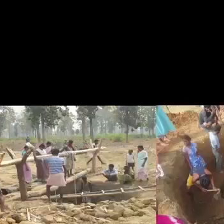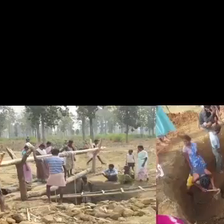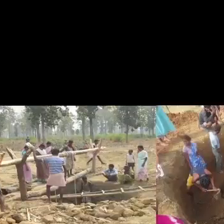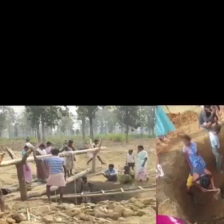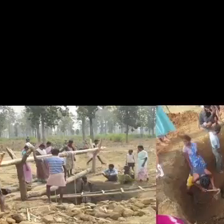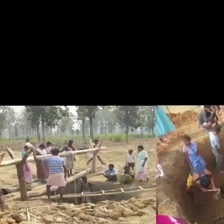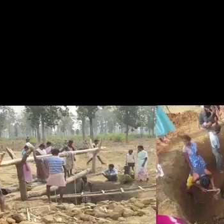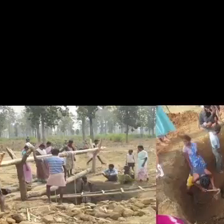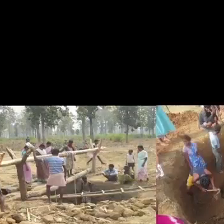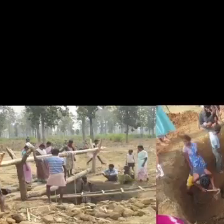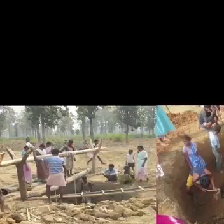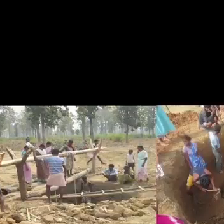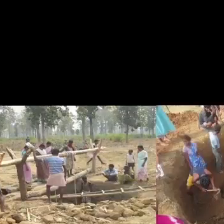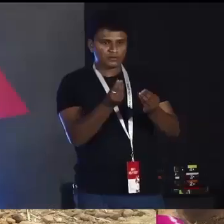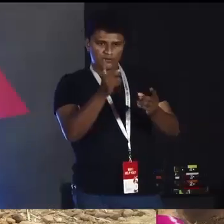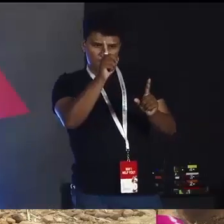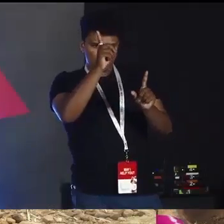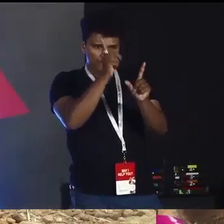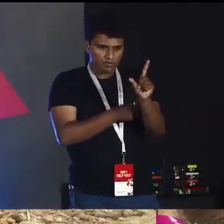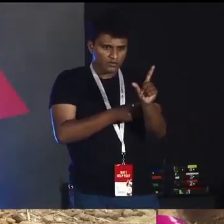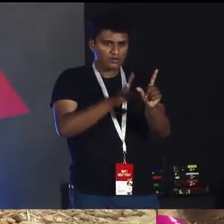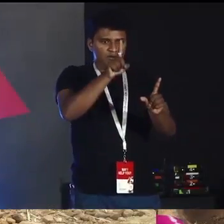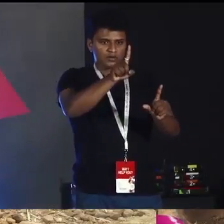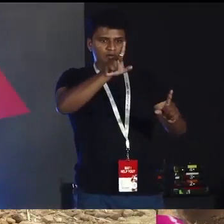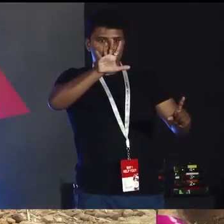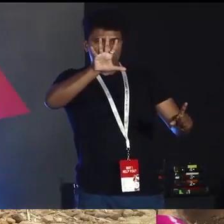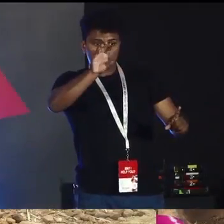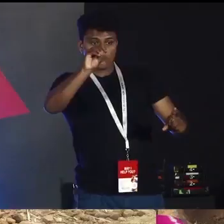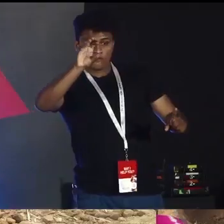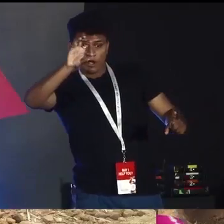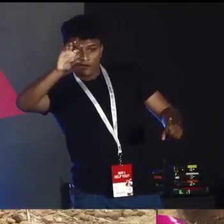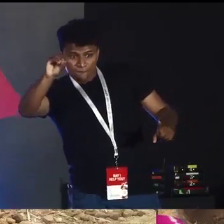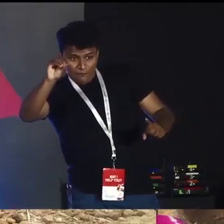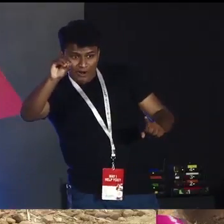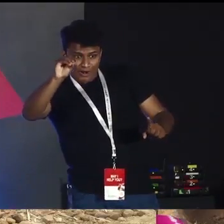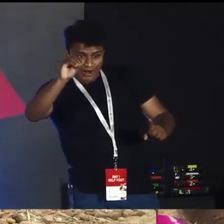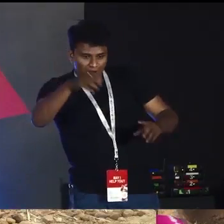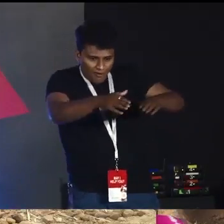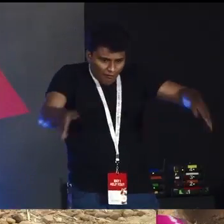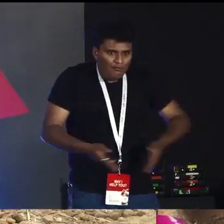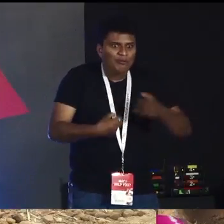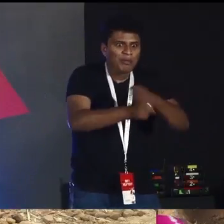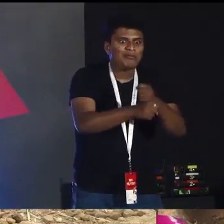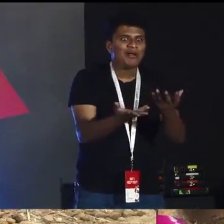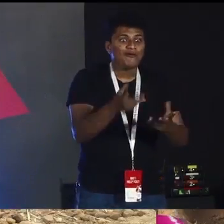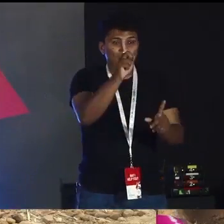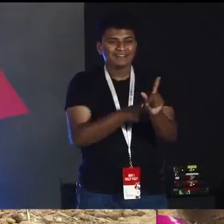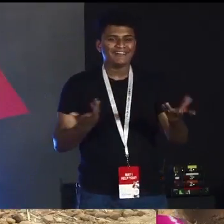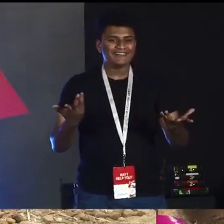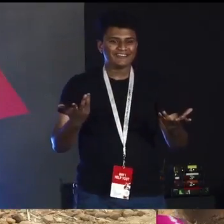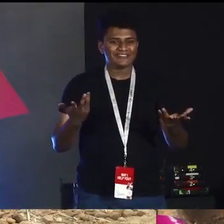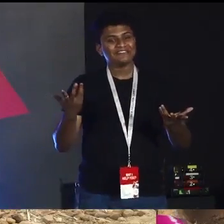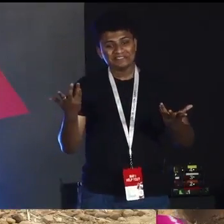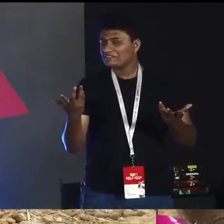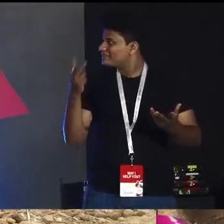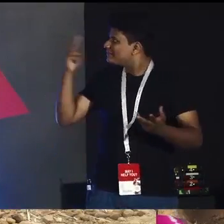So in a year, we are actually doing some 1,500, 2,000 such huge activities where the currency is your material. So if you